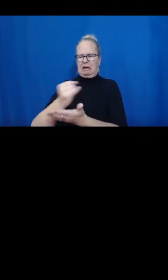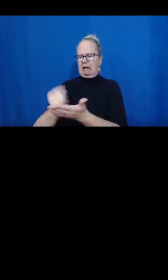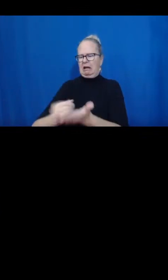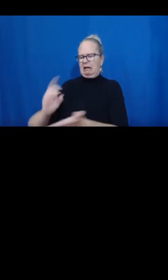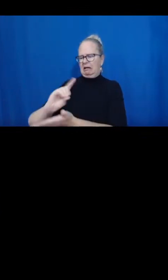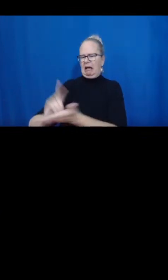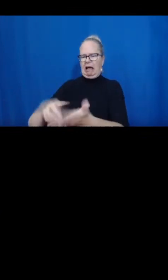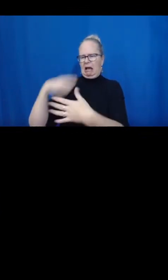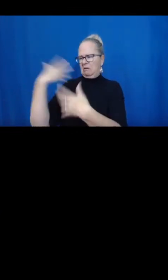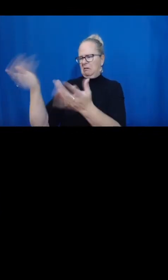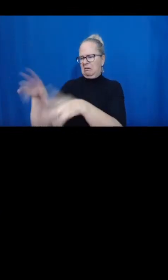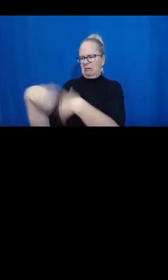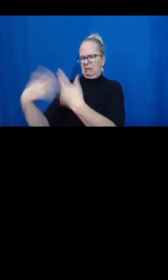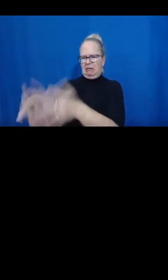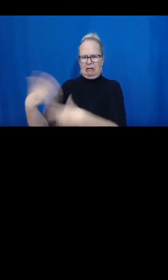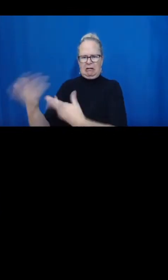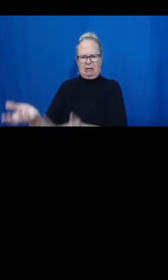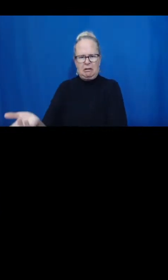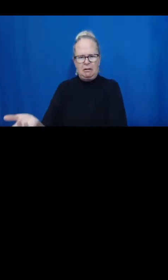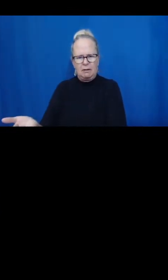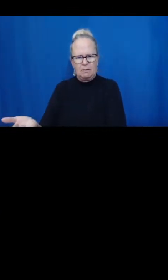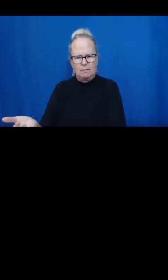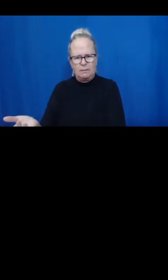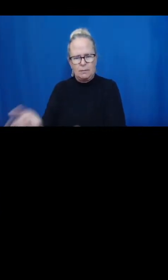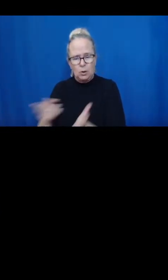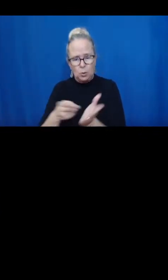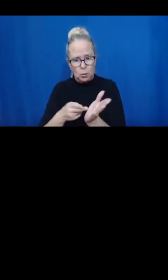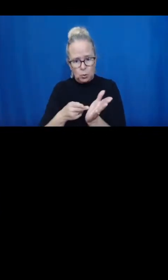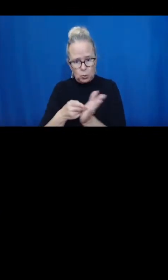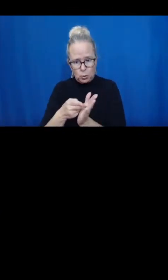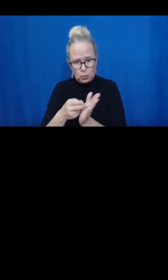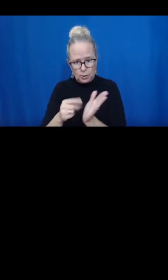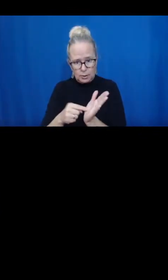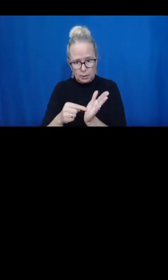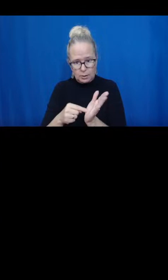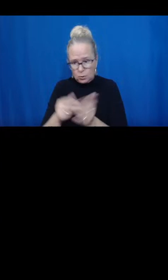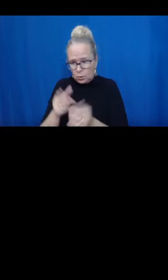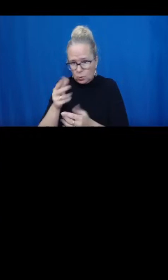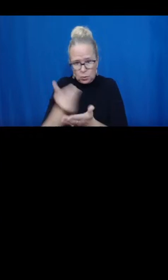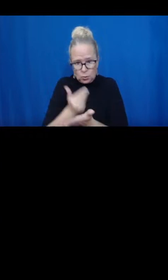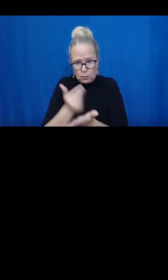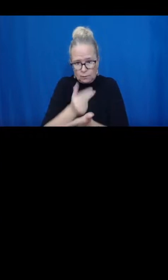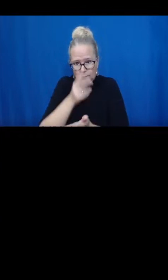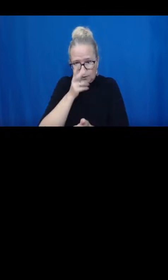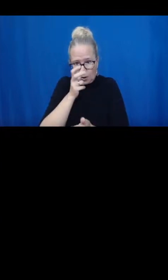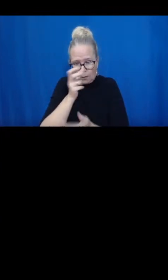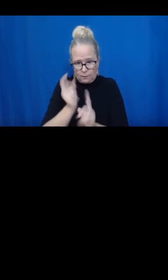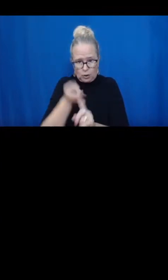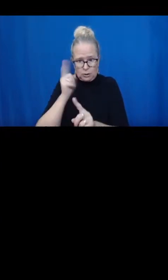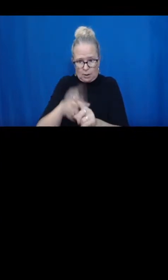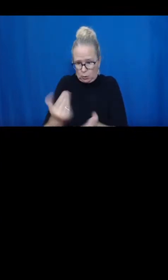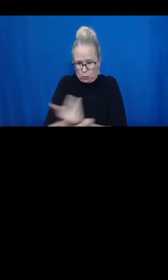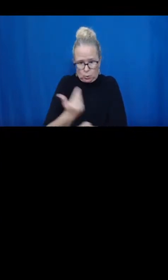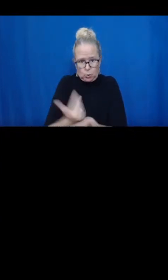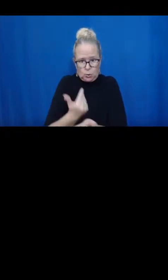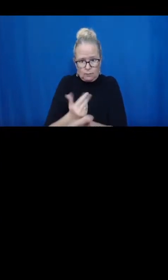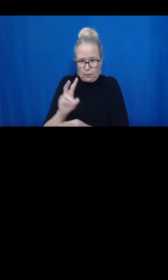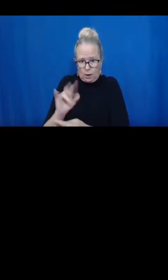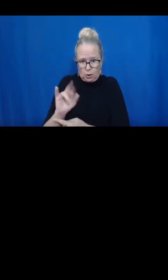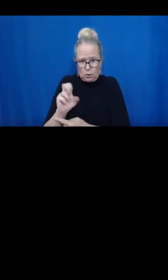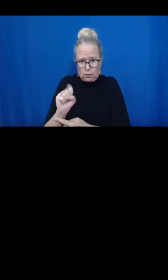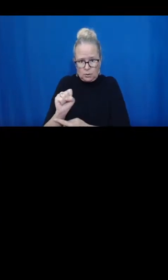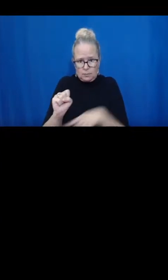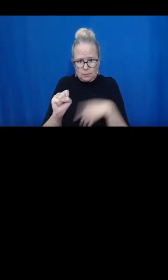so much unknown, but it's been amazing to just see all the thousands of publications